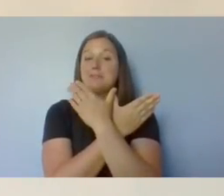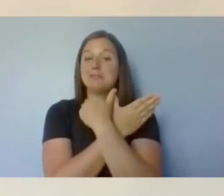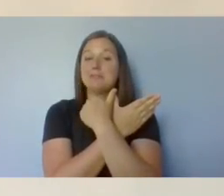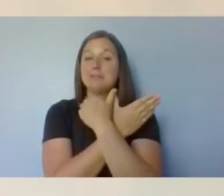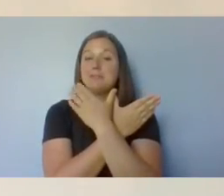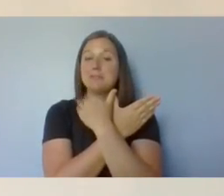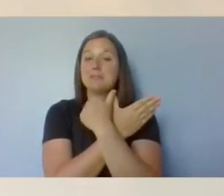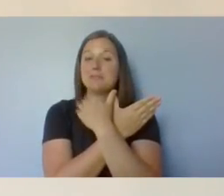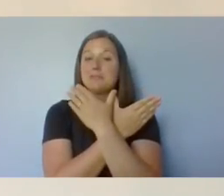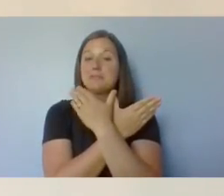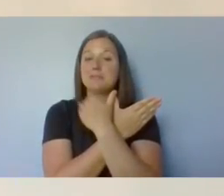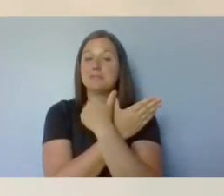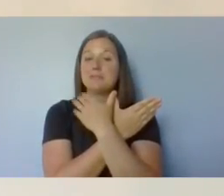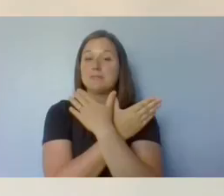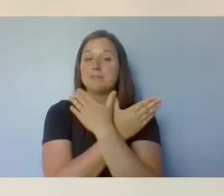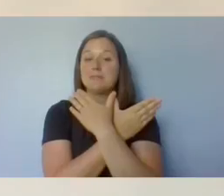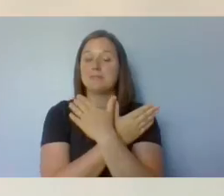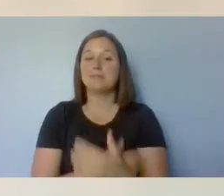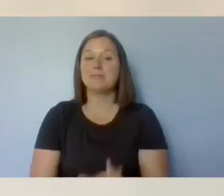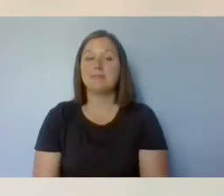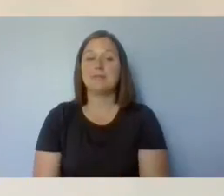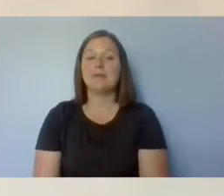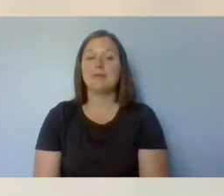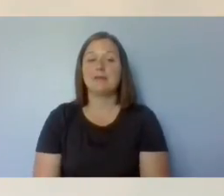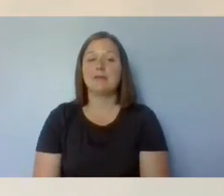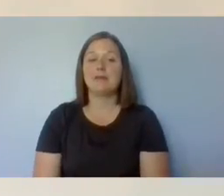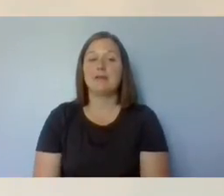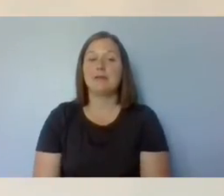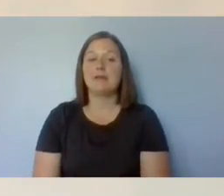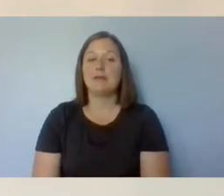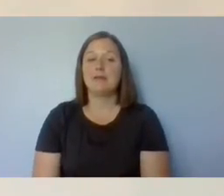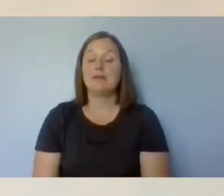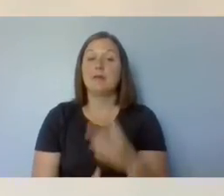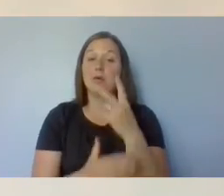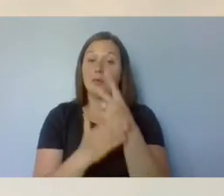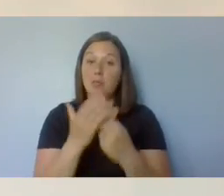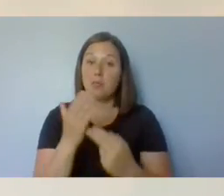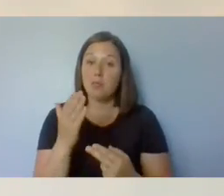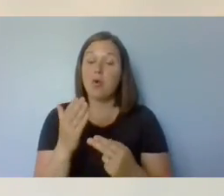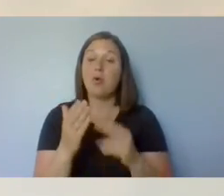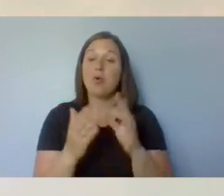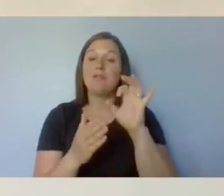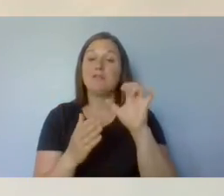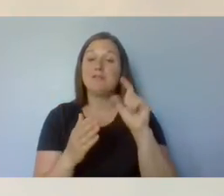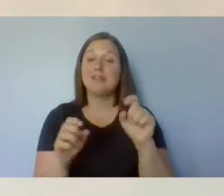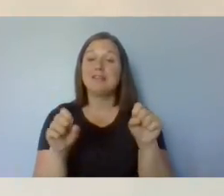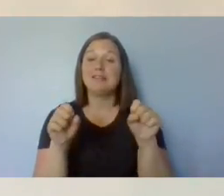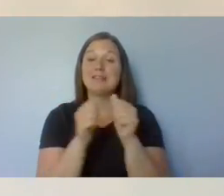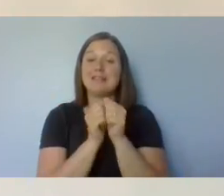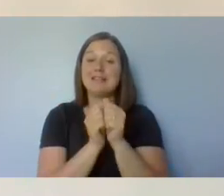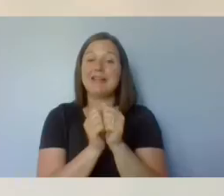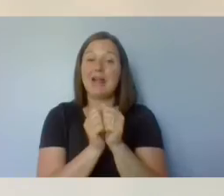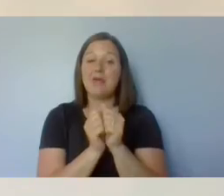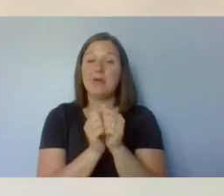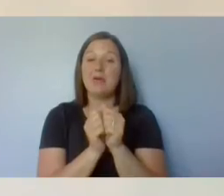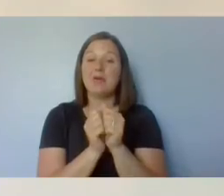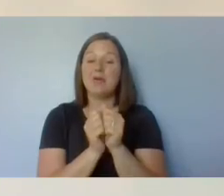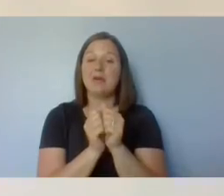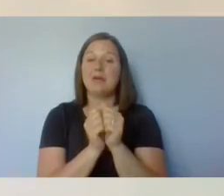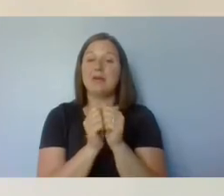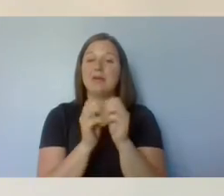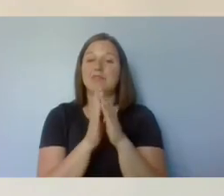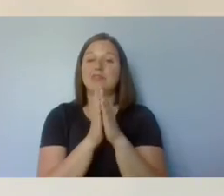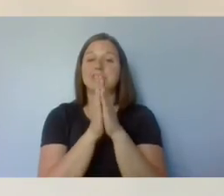wing. Come back to center, bring both of your feet together and open your knees